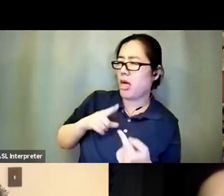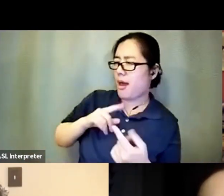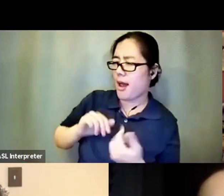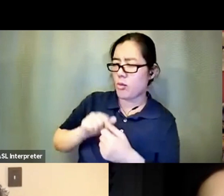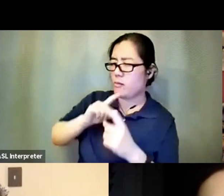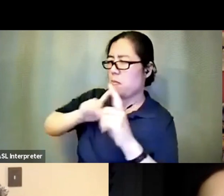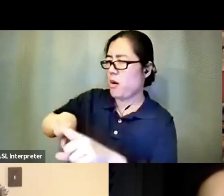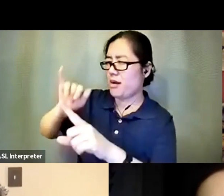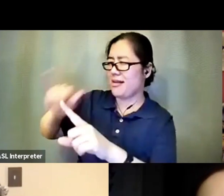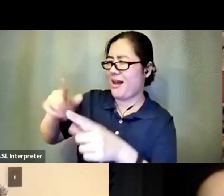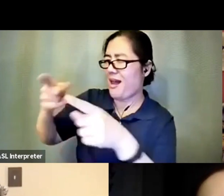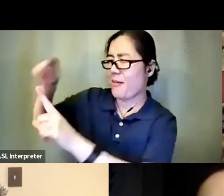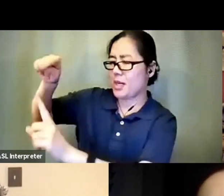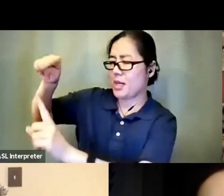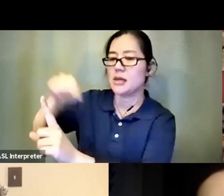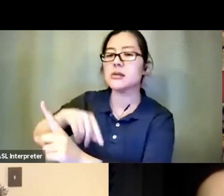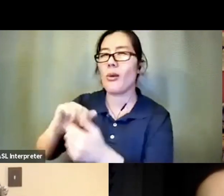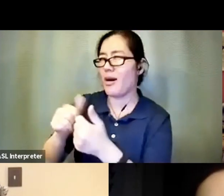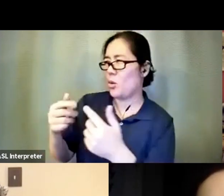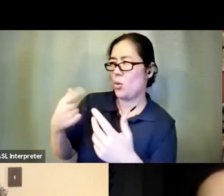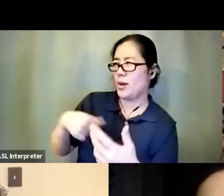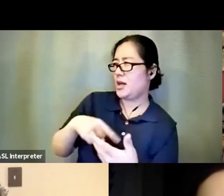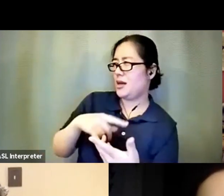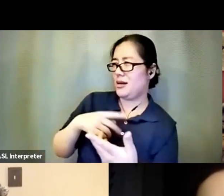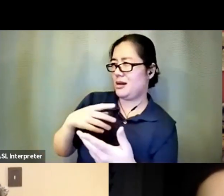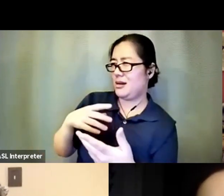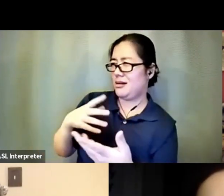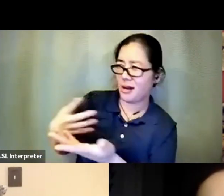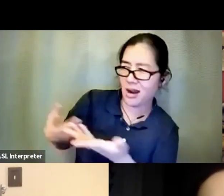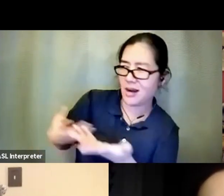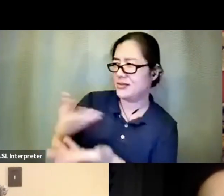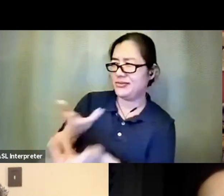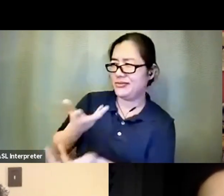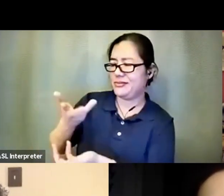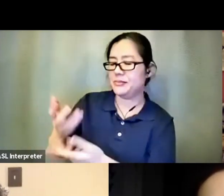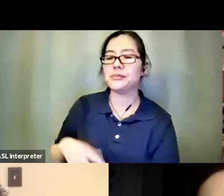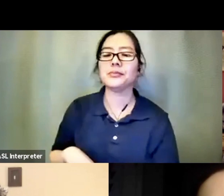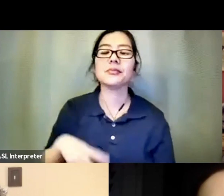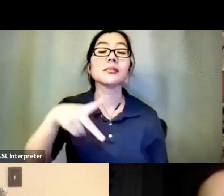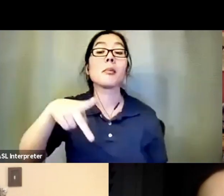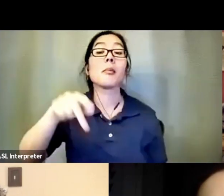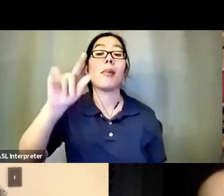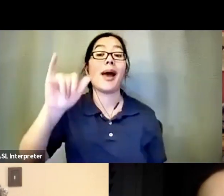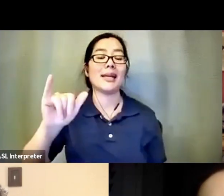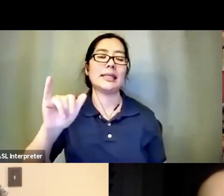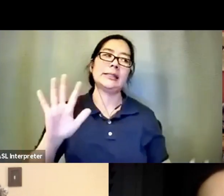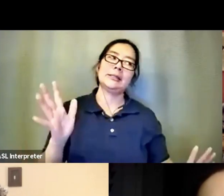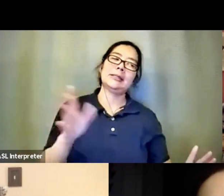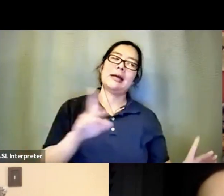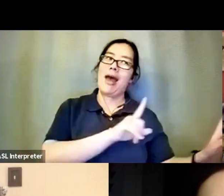we negotiate this? I mean, I've asked people, everybody's different. And so everybody's approach